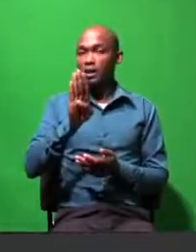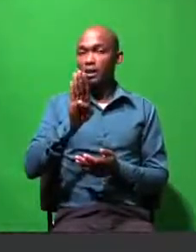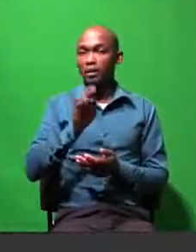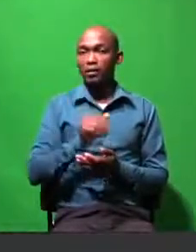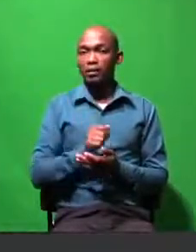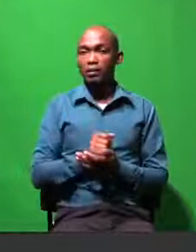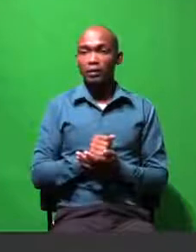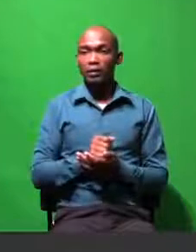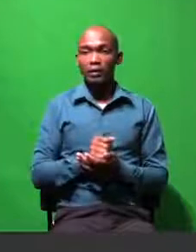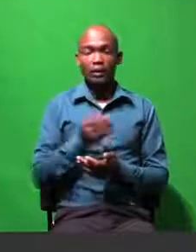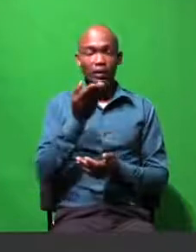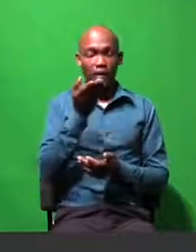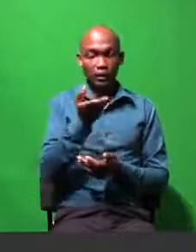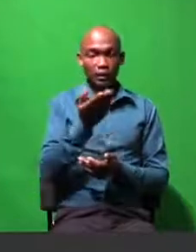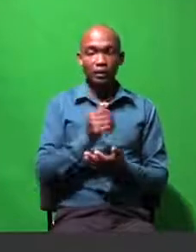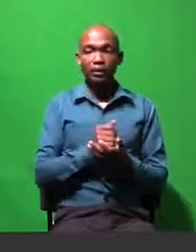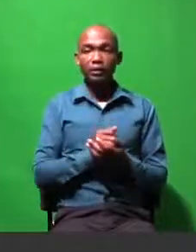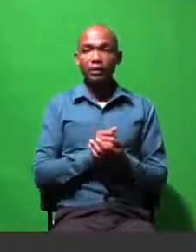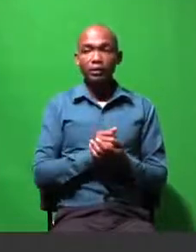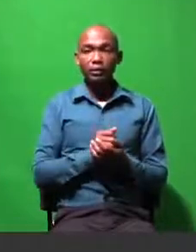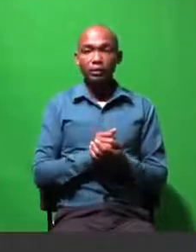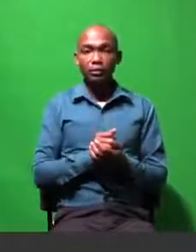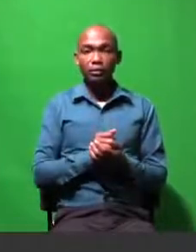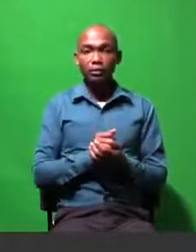And this is